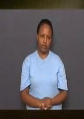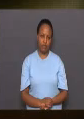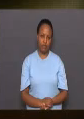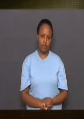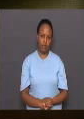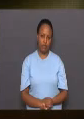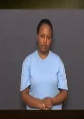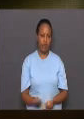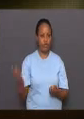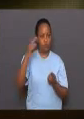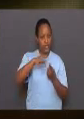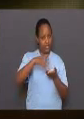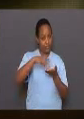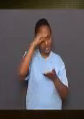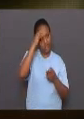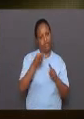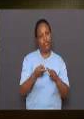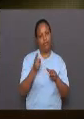Let's get back to our lesson.